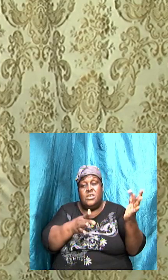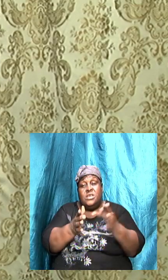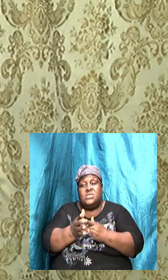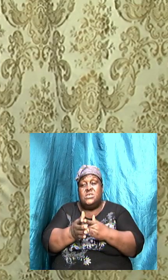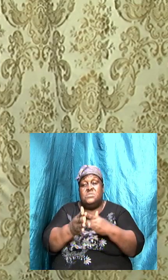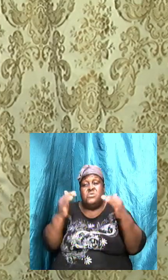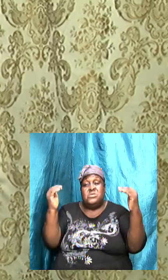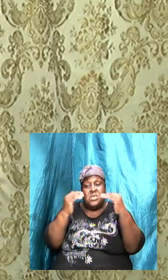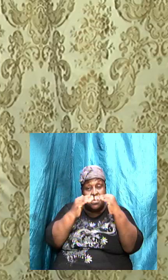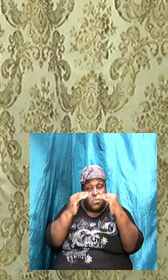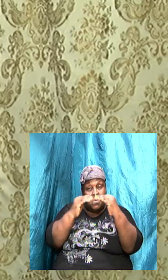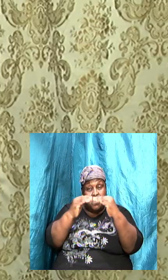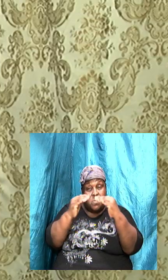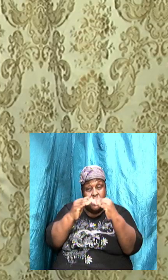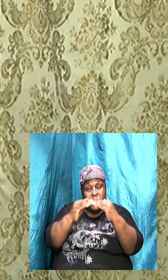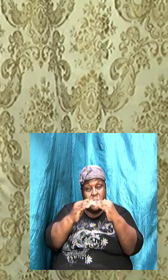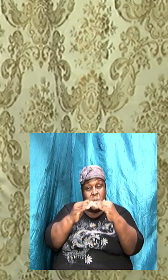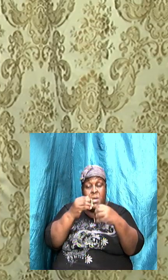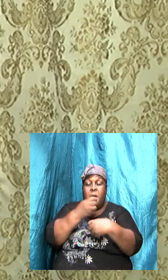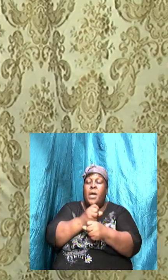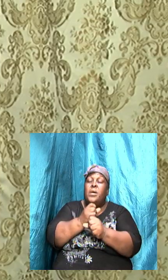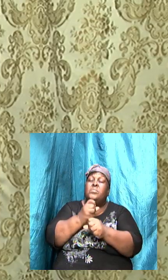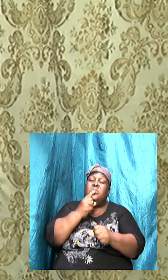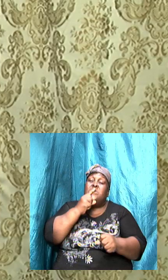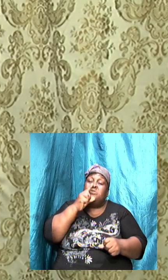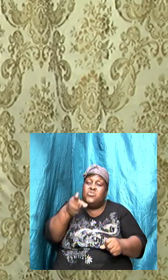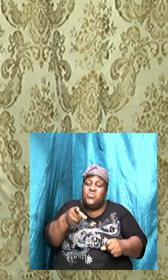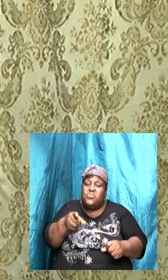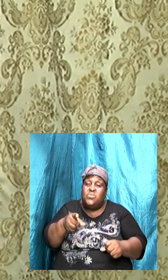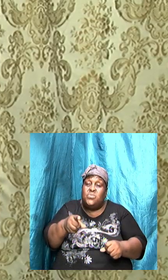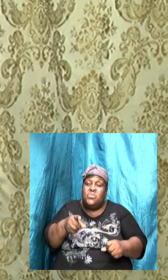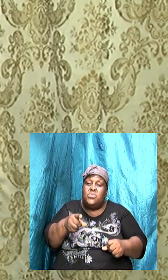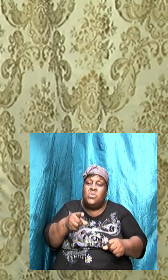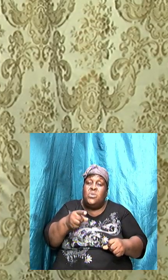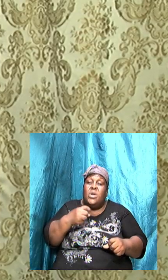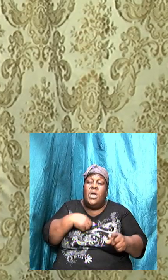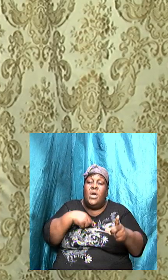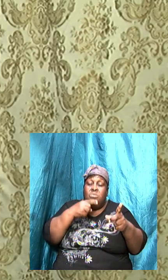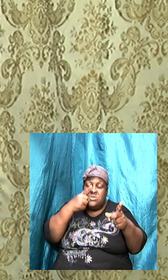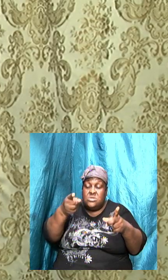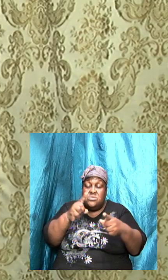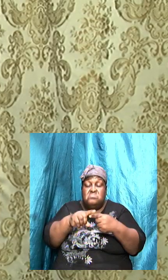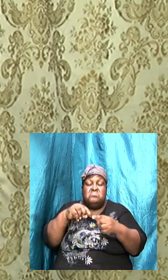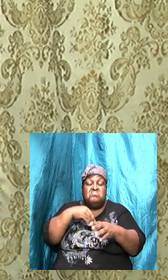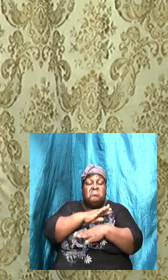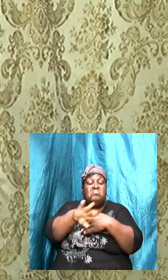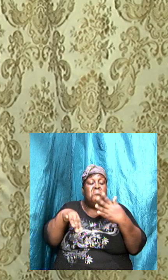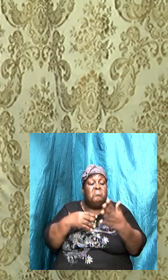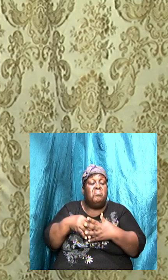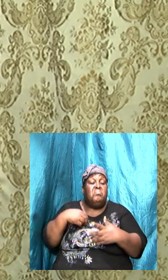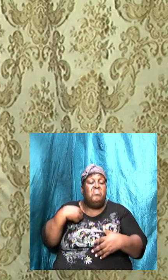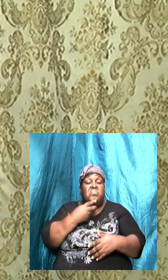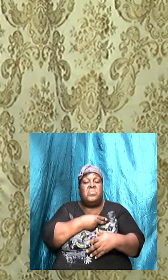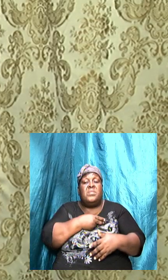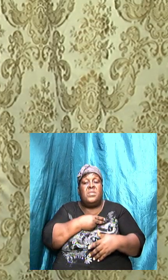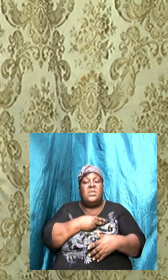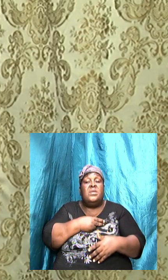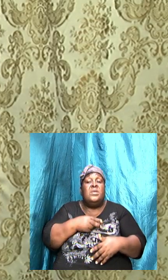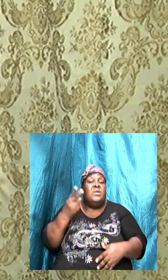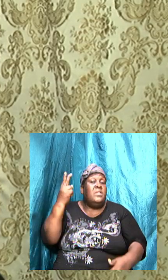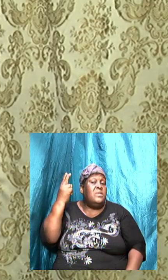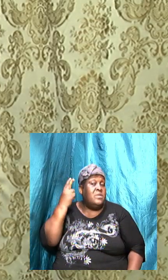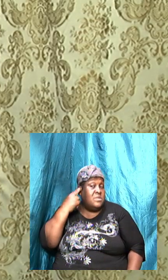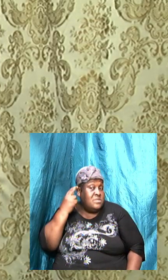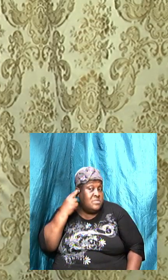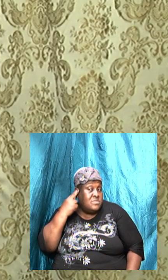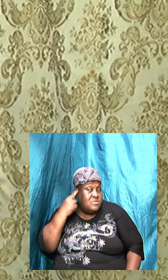must make sure. I would submit and suggest to all of us, take heed to